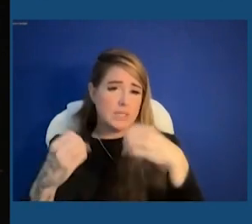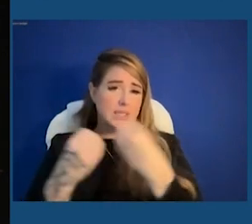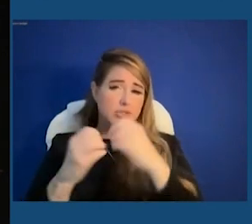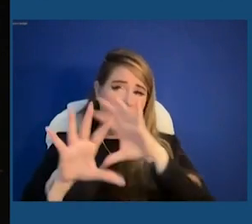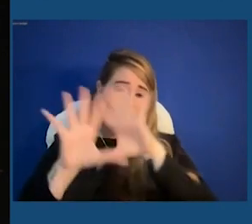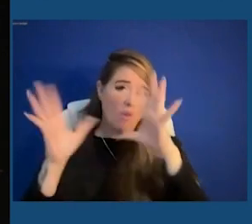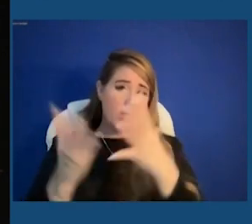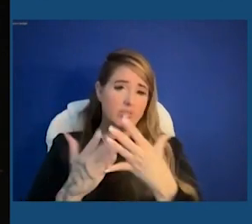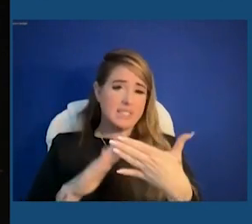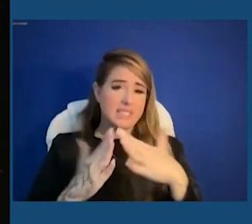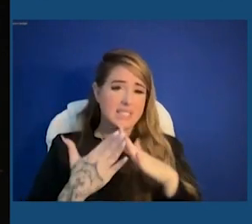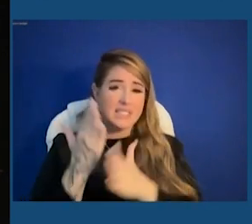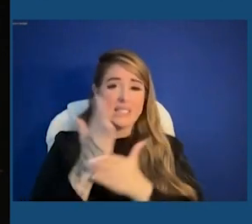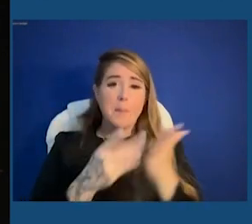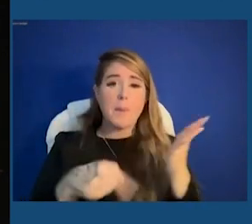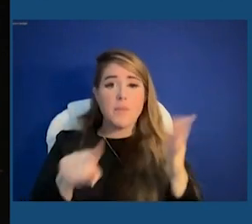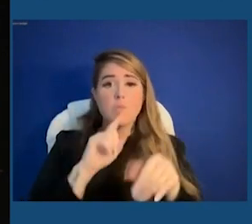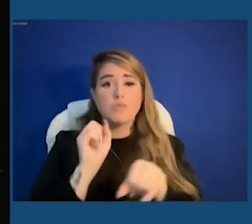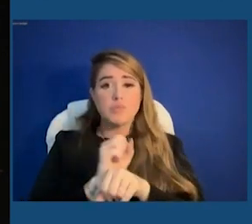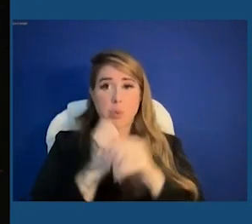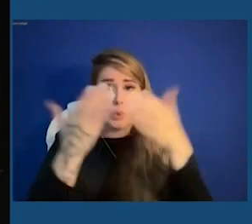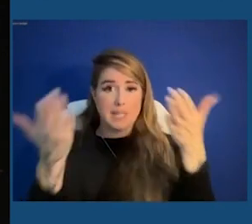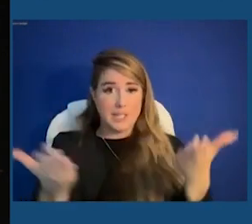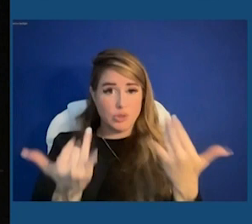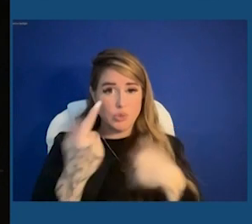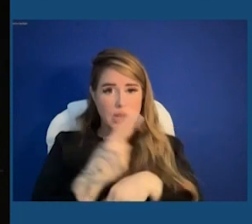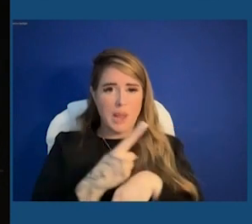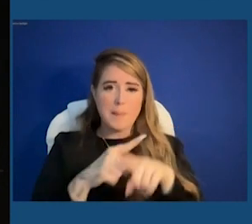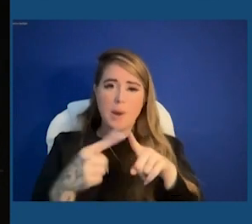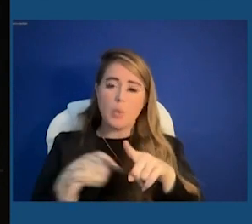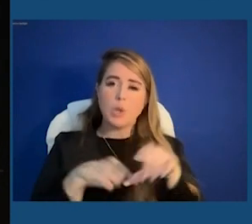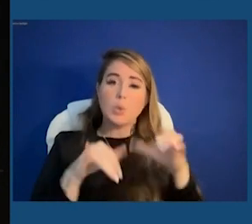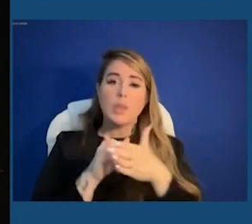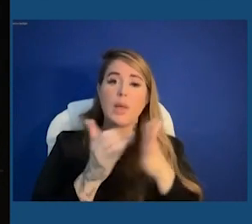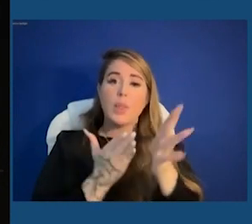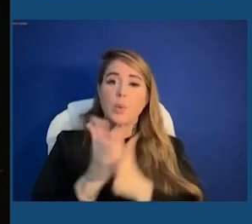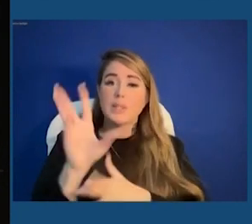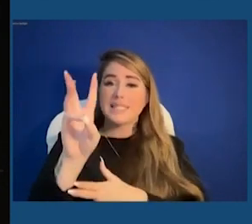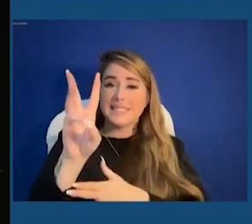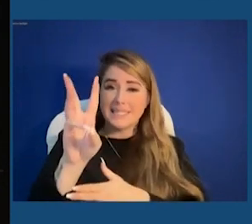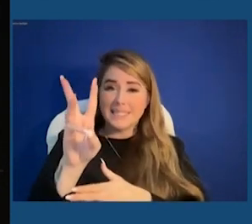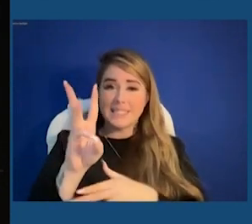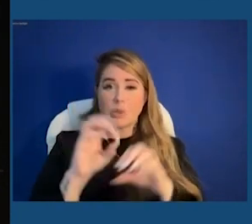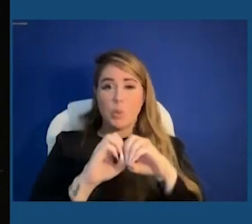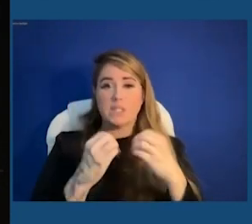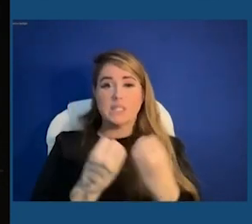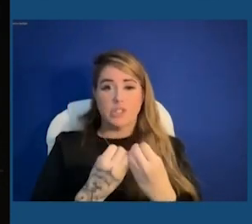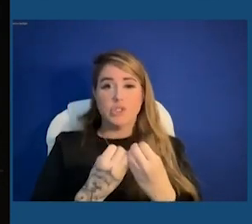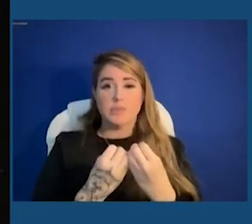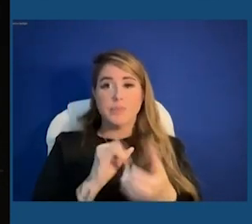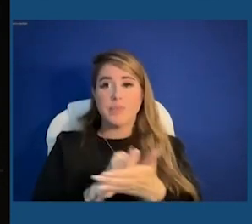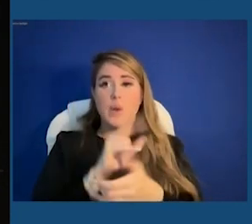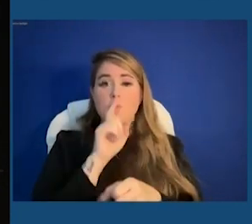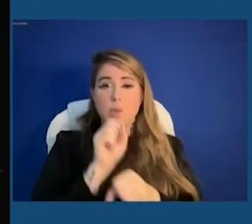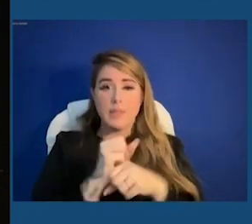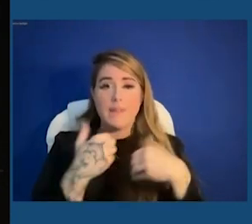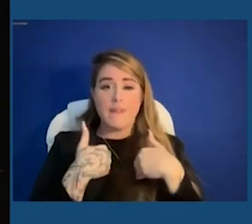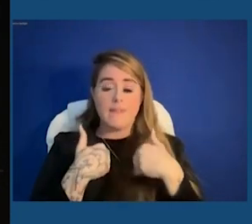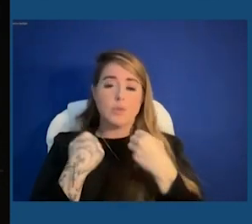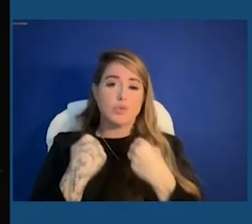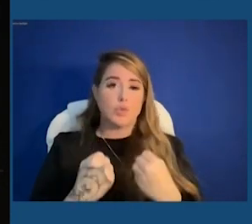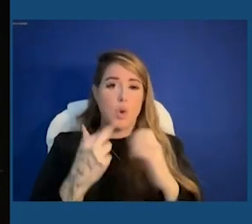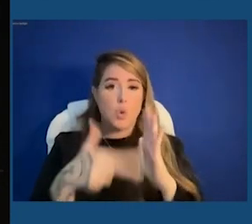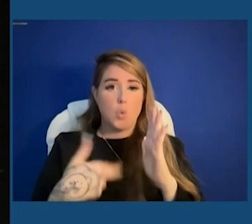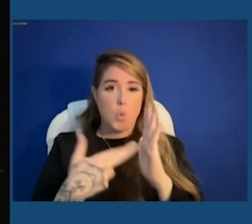And some of them actually were here earlier today, but we do this through 6 anchor organizations that really play these strong roles as